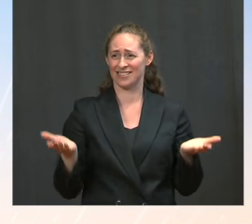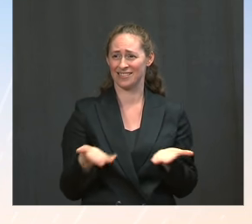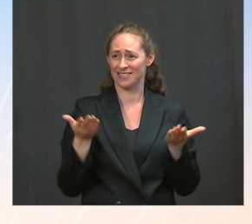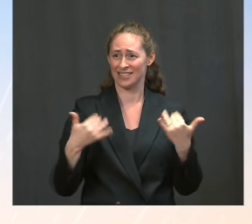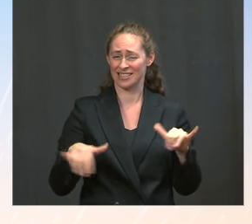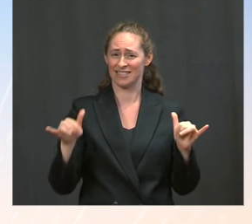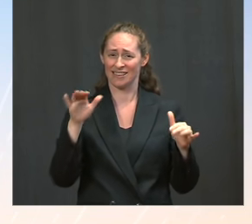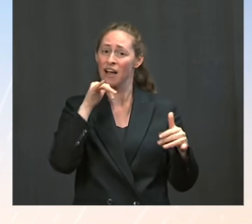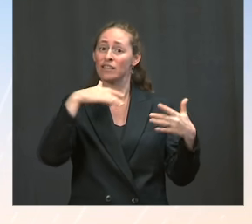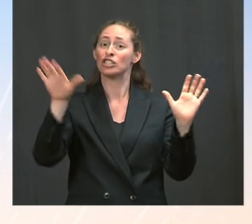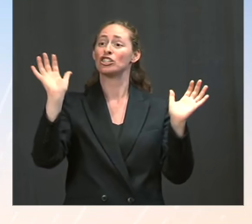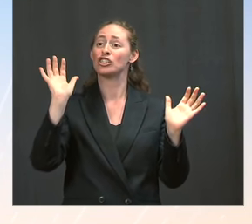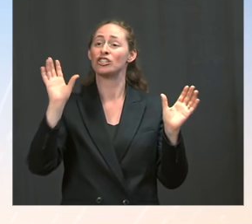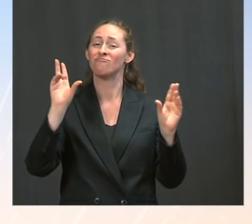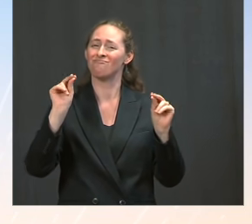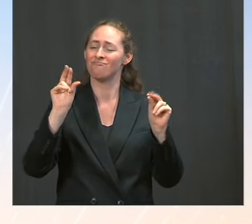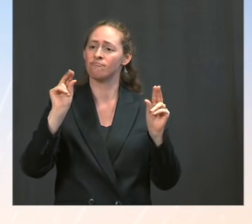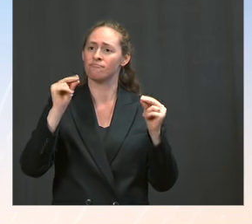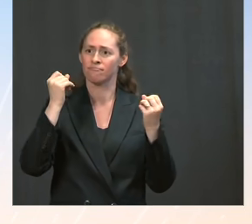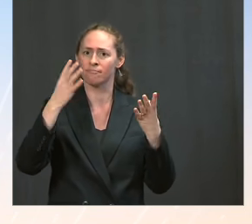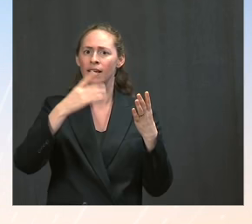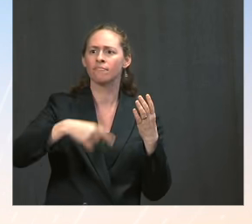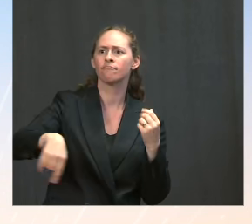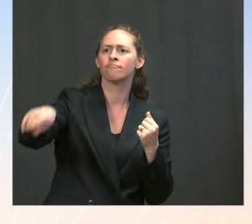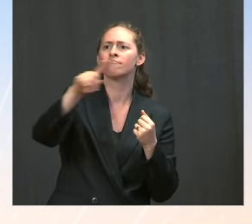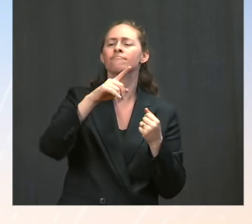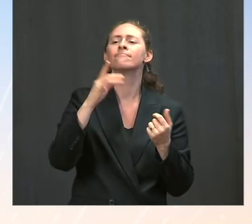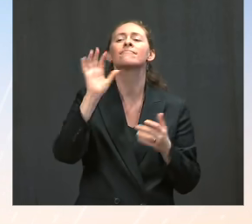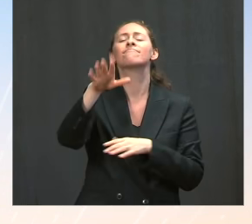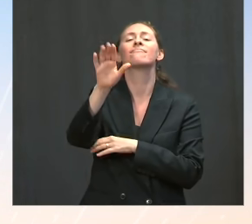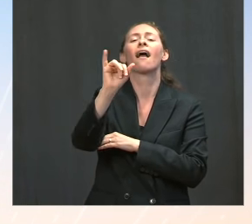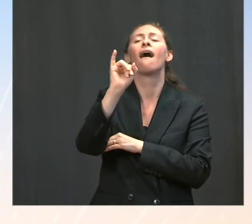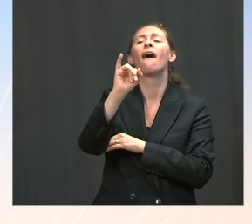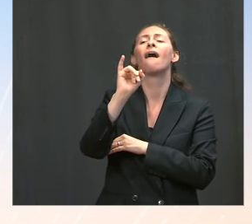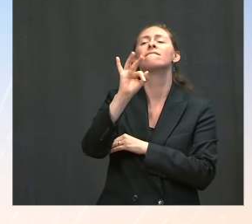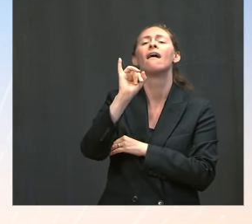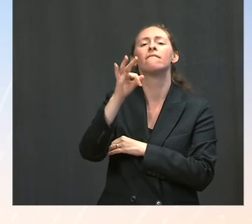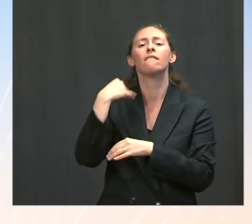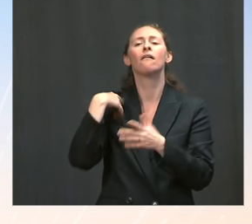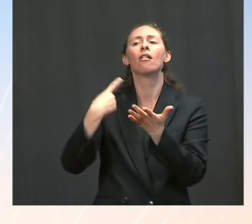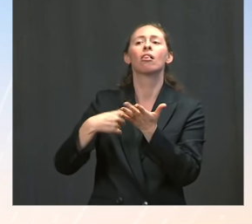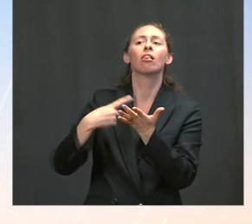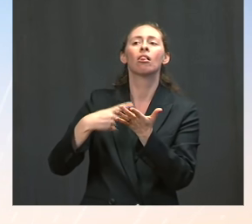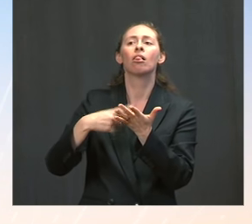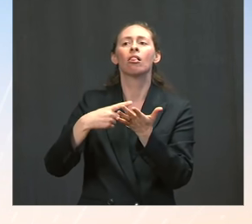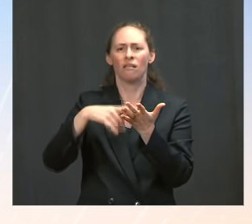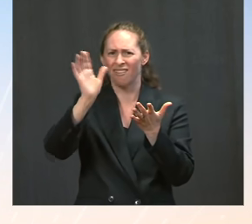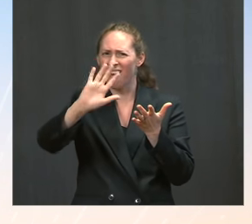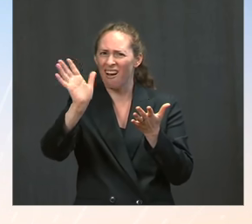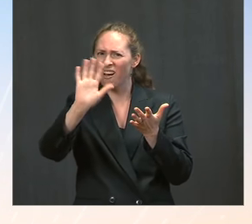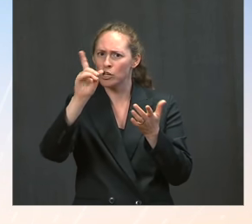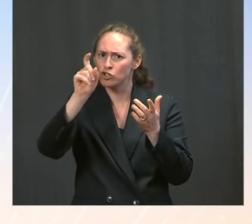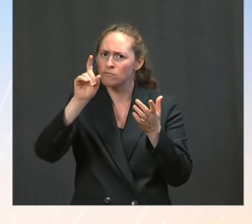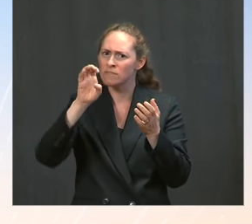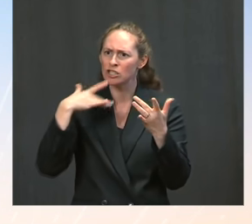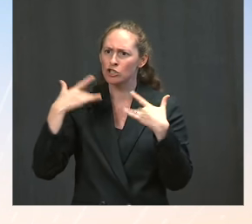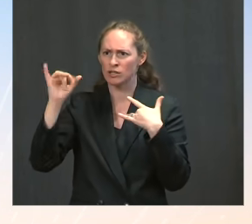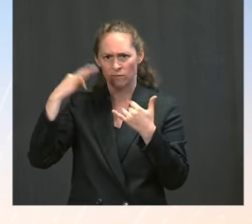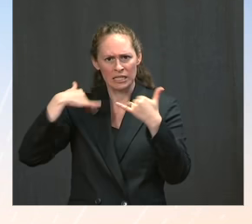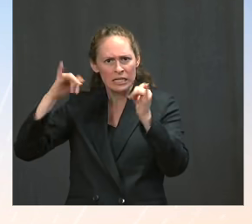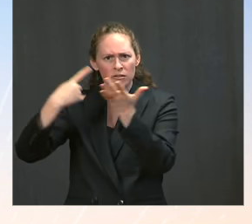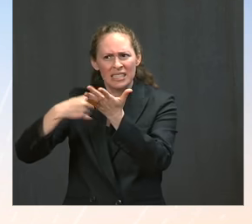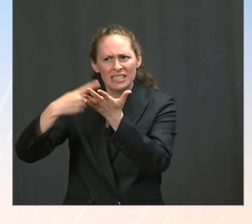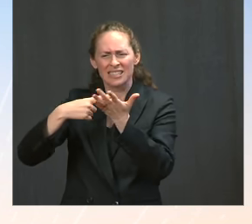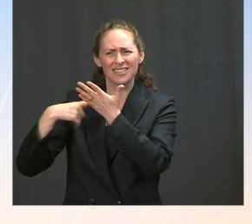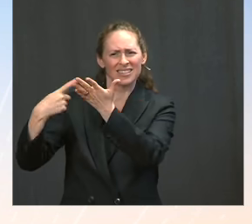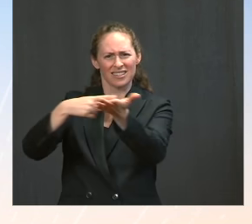of you and the American people if we were not having those conversations. So there are certainly conversations about steps we can and should take, but I think